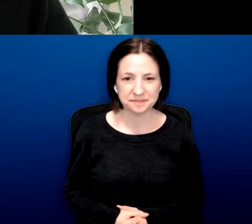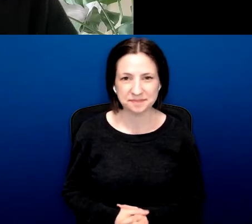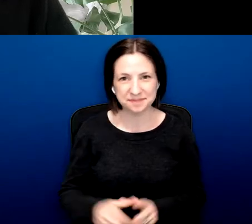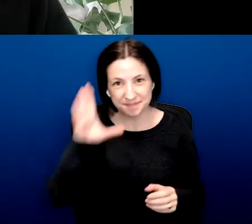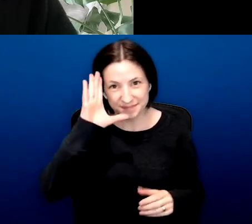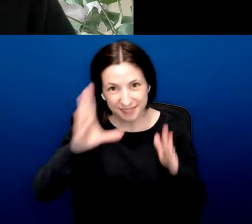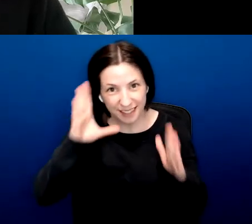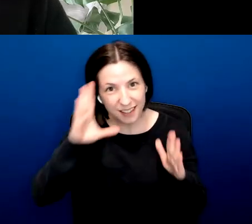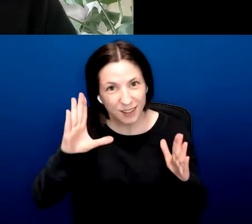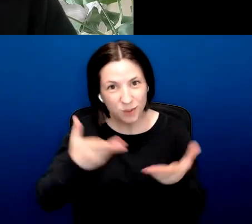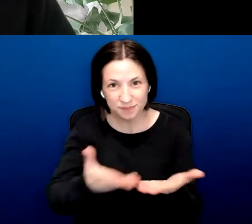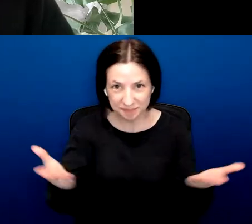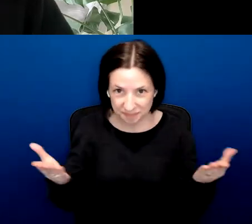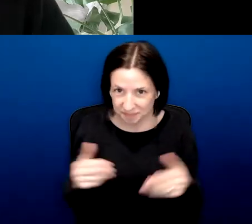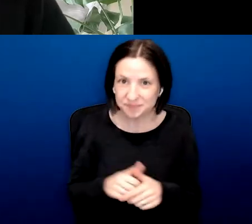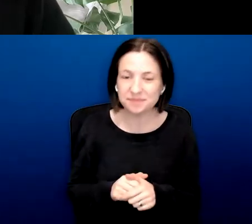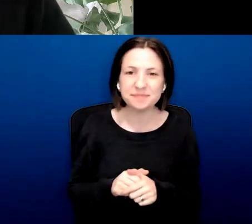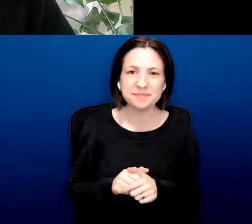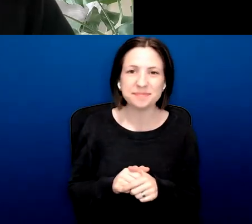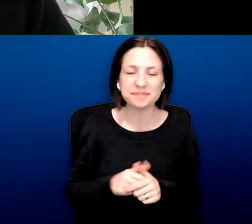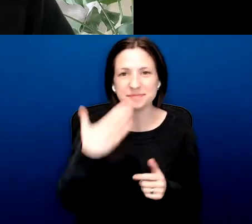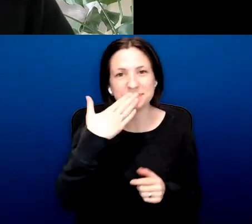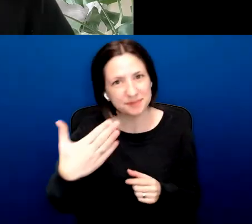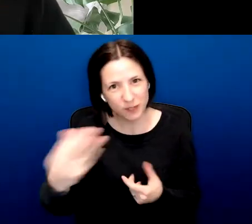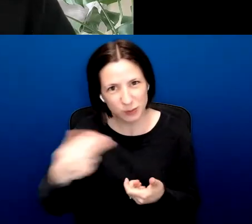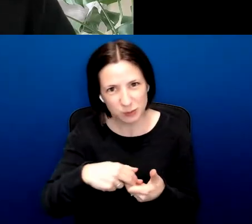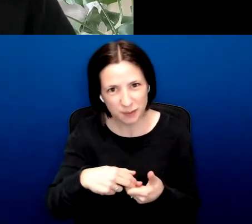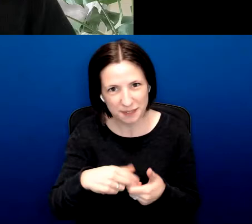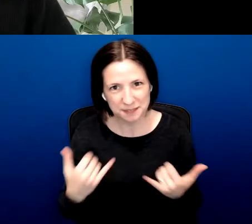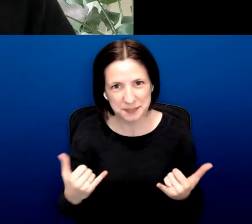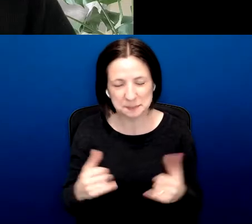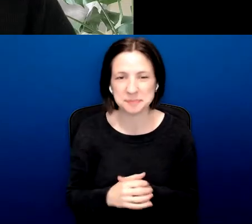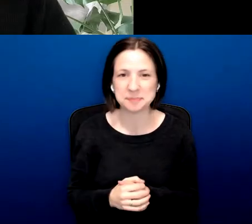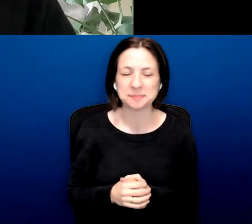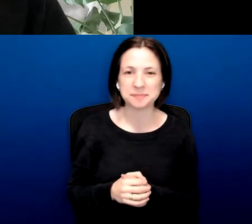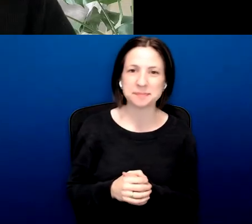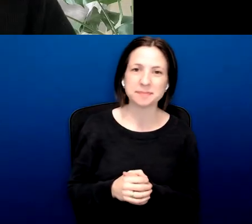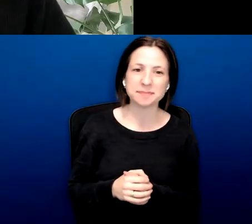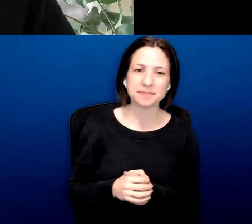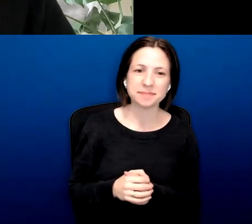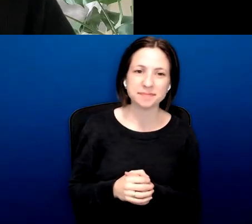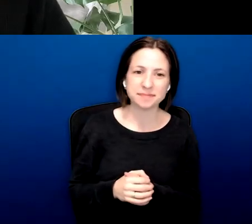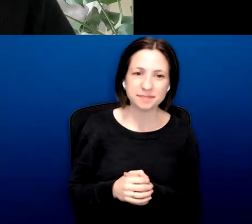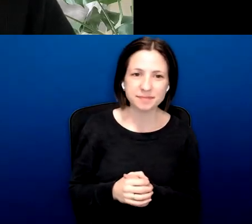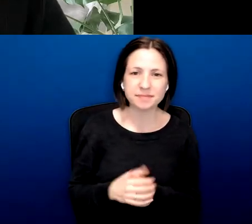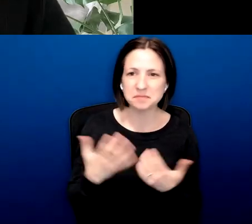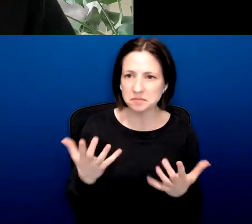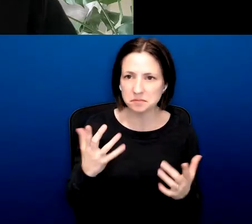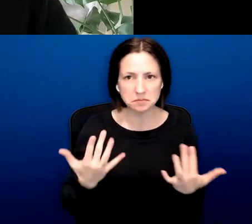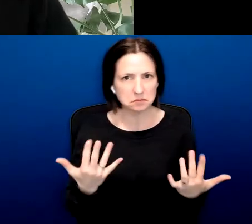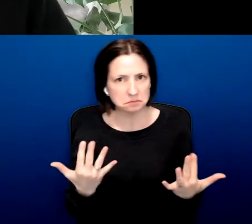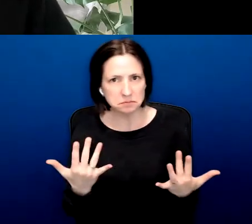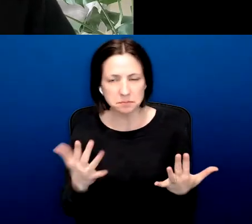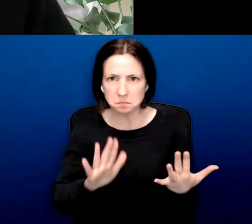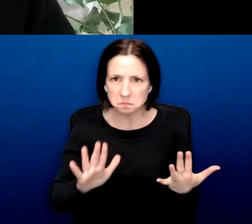Hello, everybody. Thank you for joining us today. We're going to give just another 30 seconds